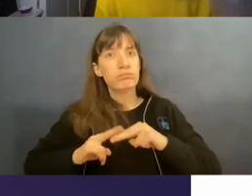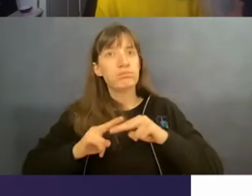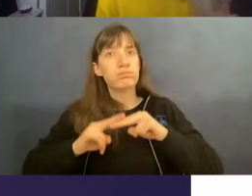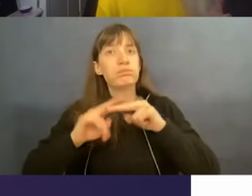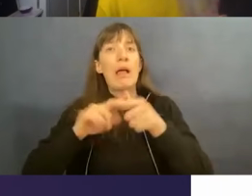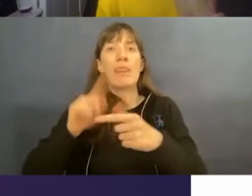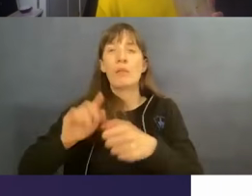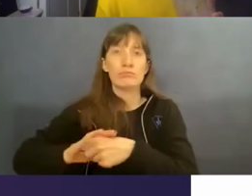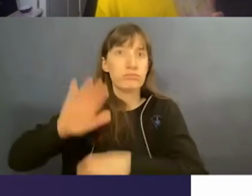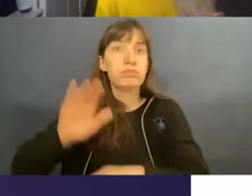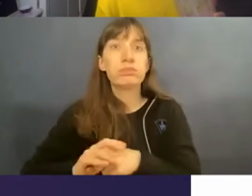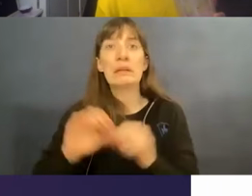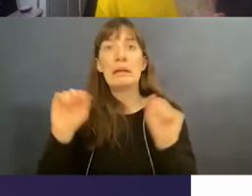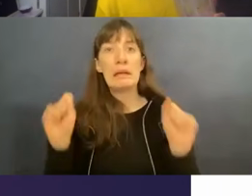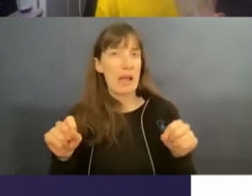other people.